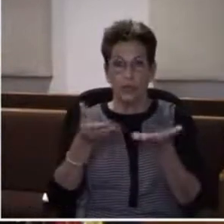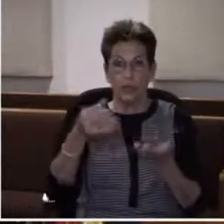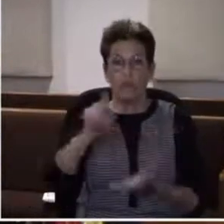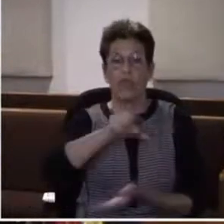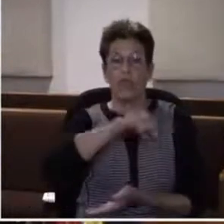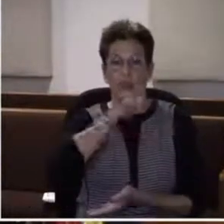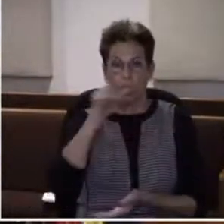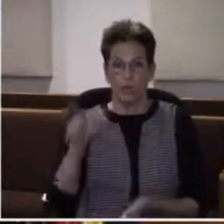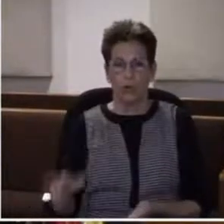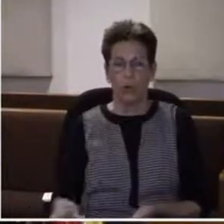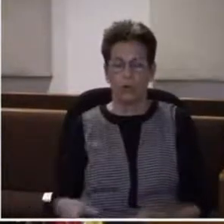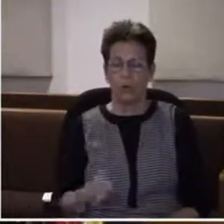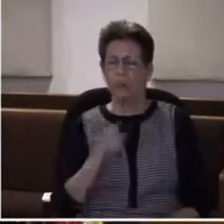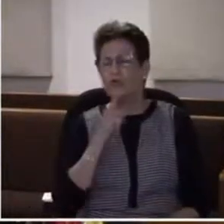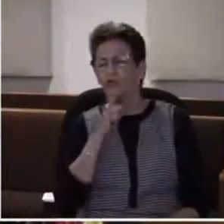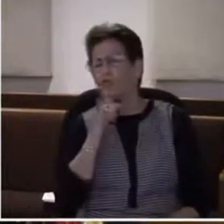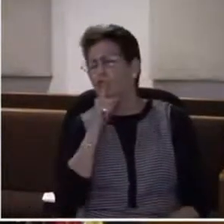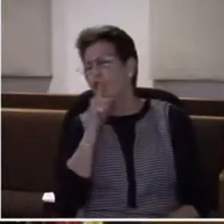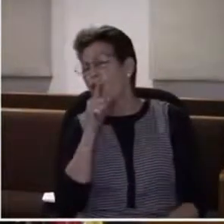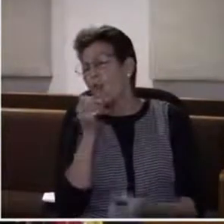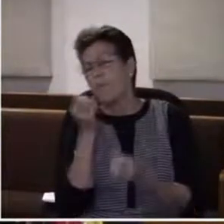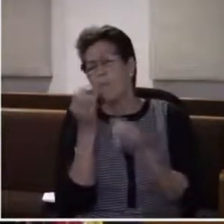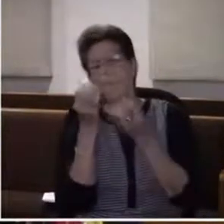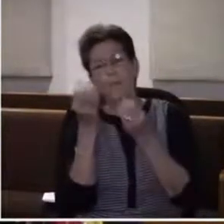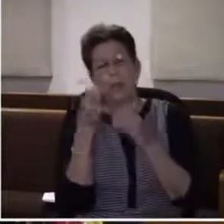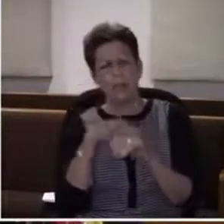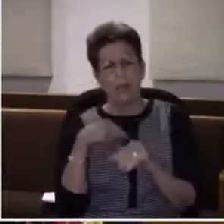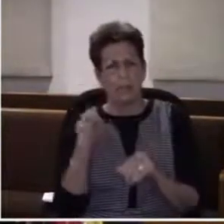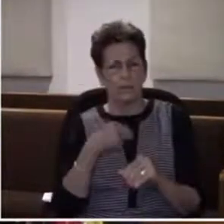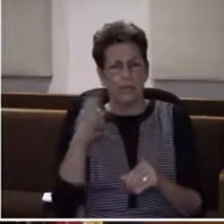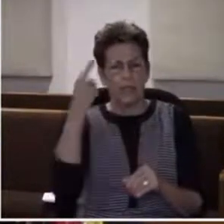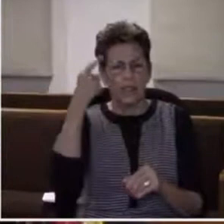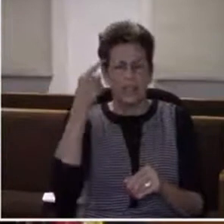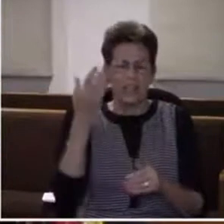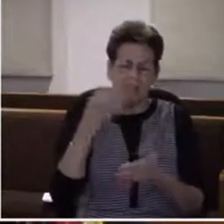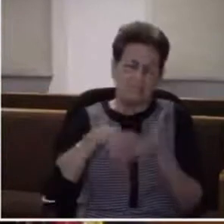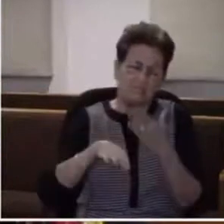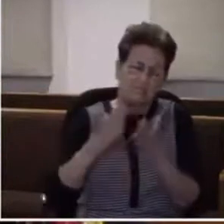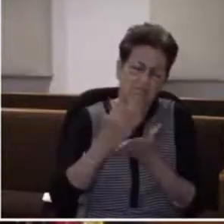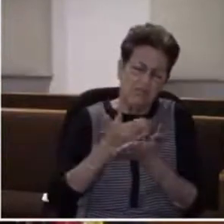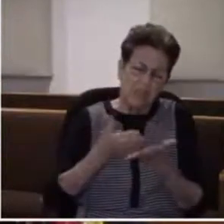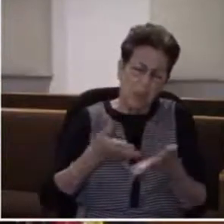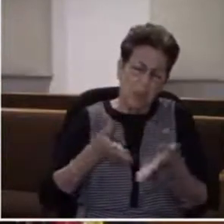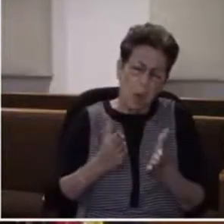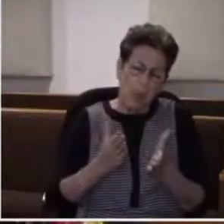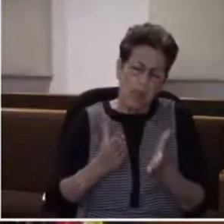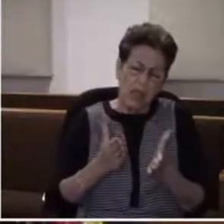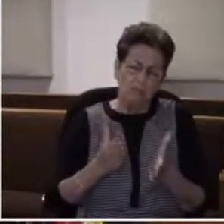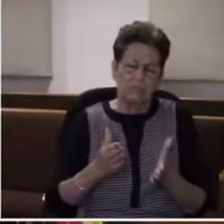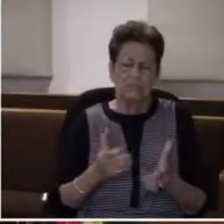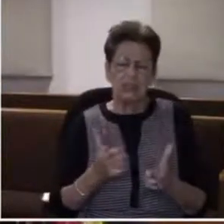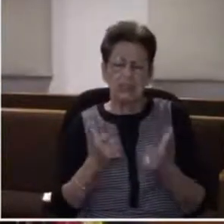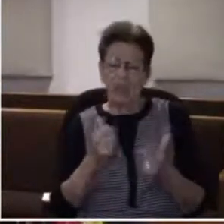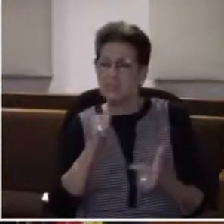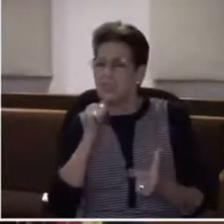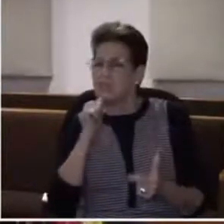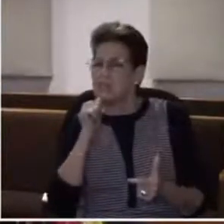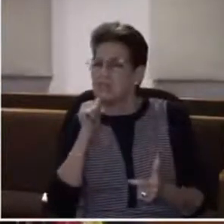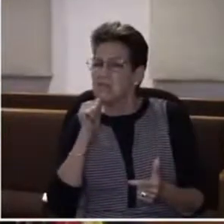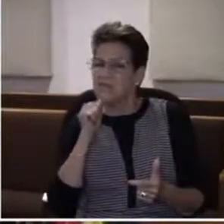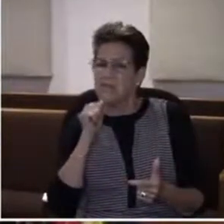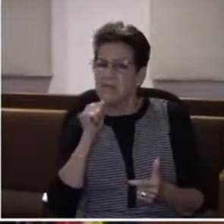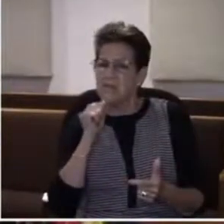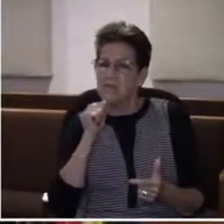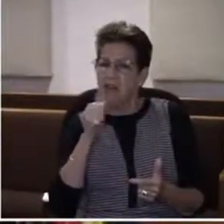So many times we think that because in some way life is unfair, that eliminates